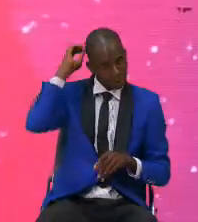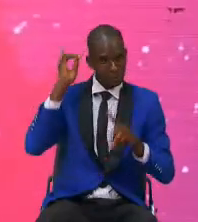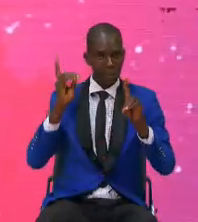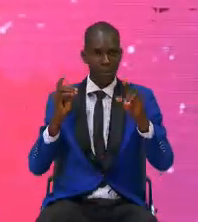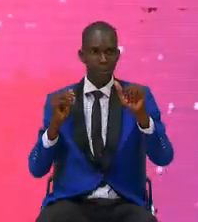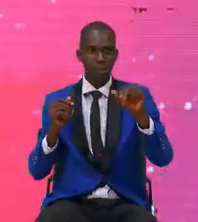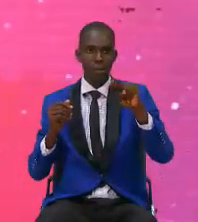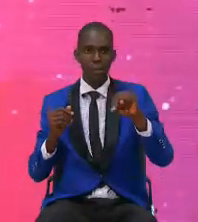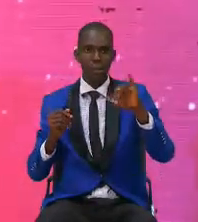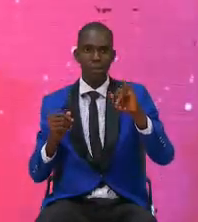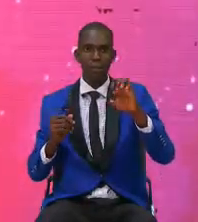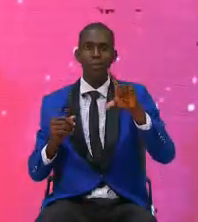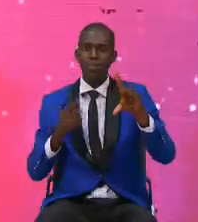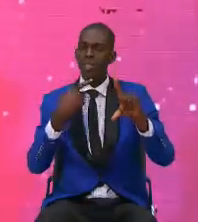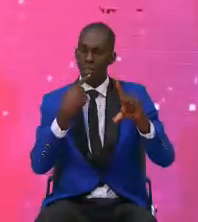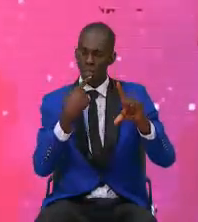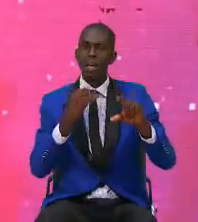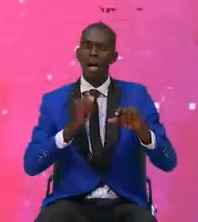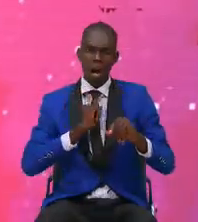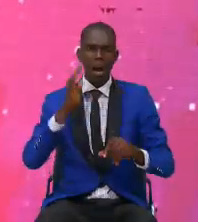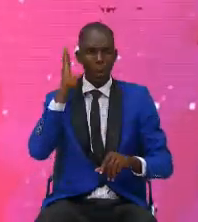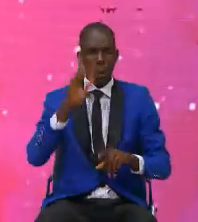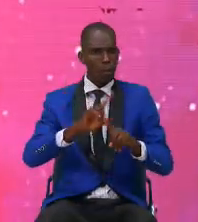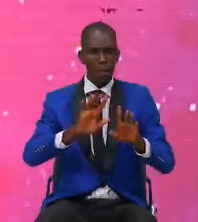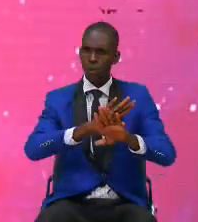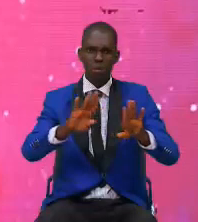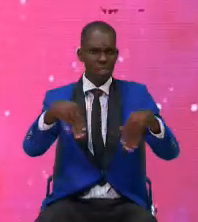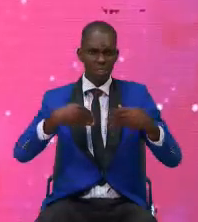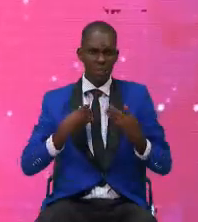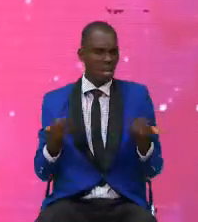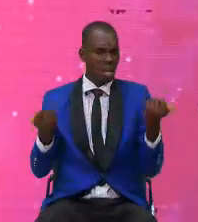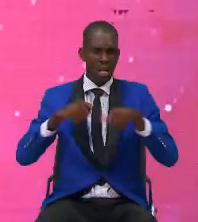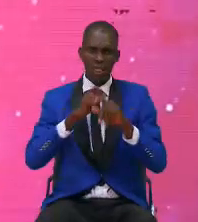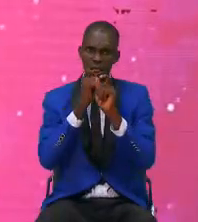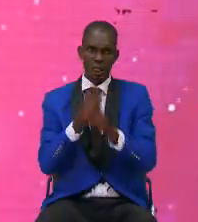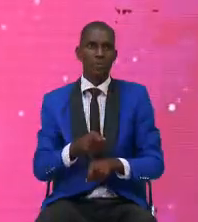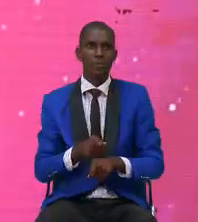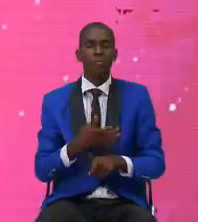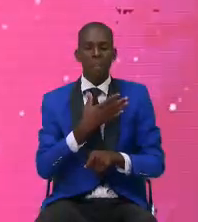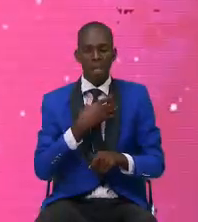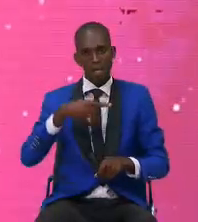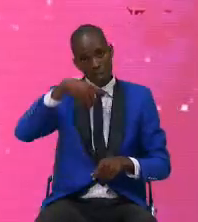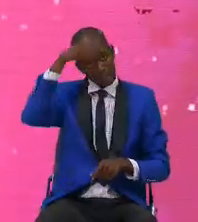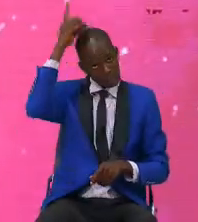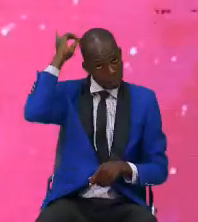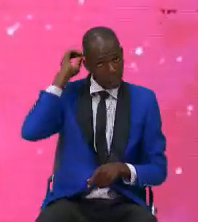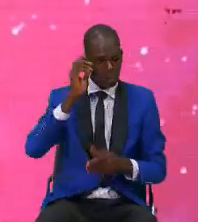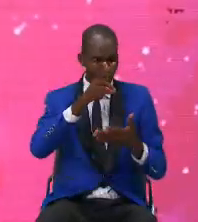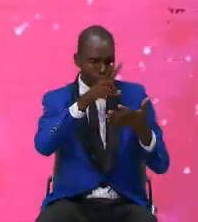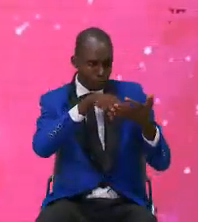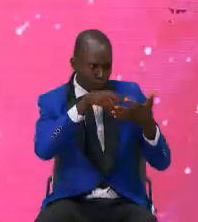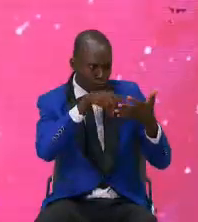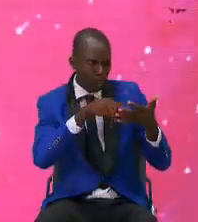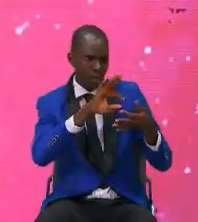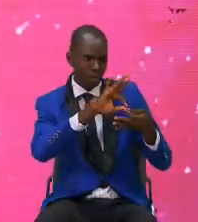will. But you can keep your gift to yourself. And he read the writing. And he interpreted